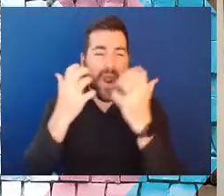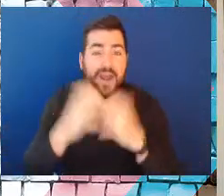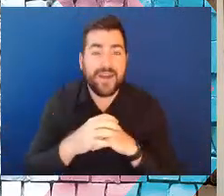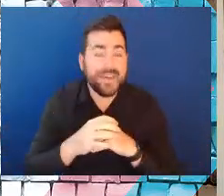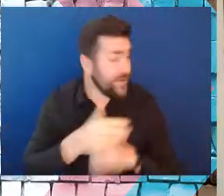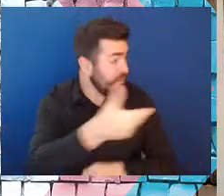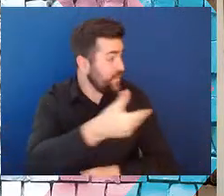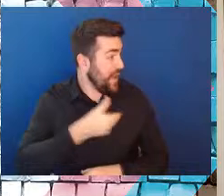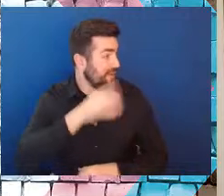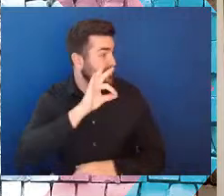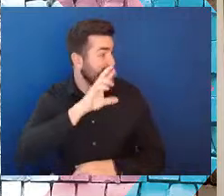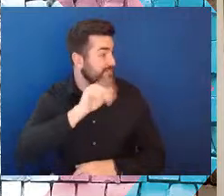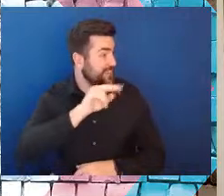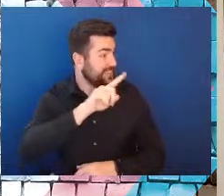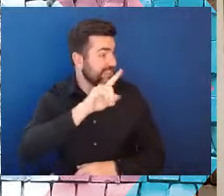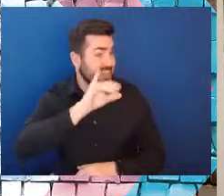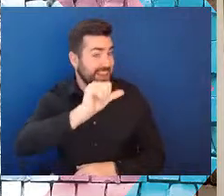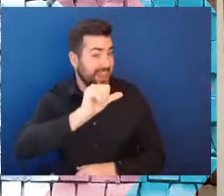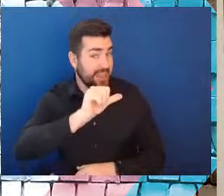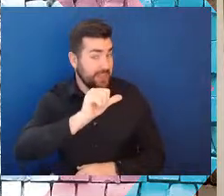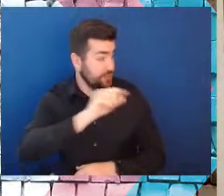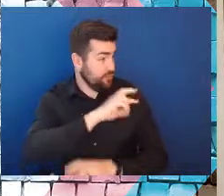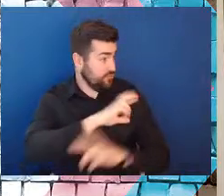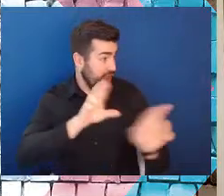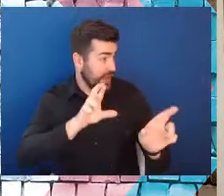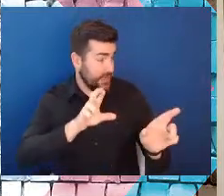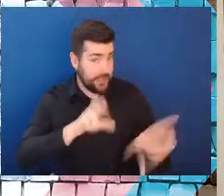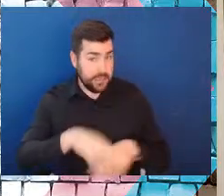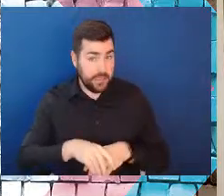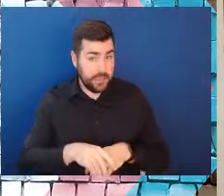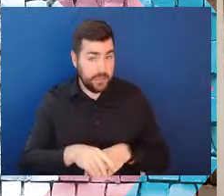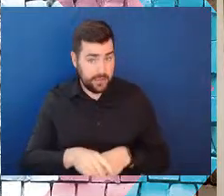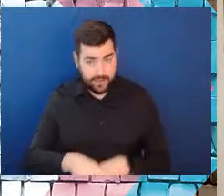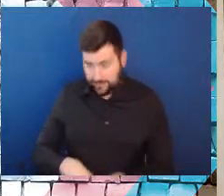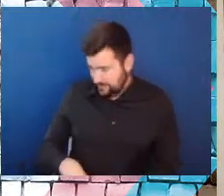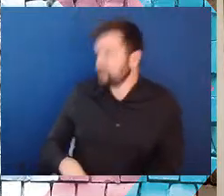Welcome, Fringezilla. And it's time for a dance party. Are you ready, Fringezilla?